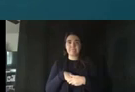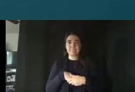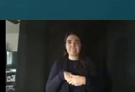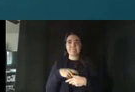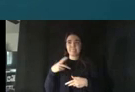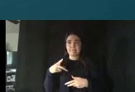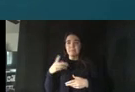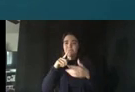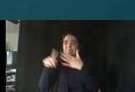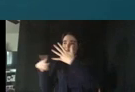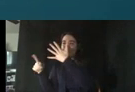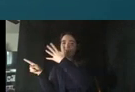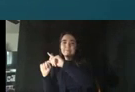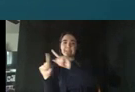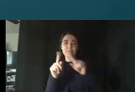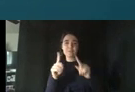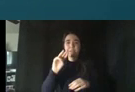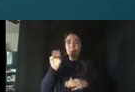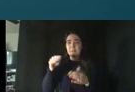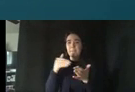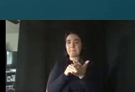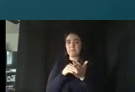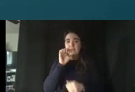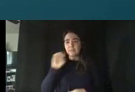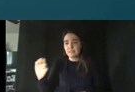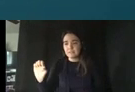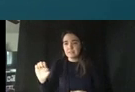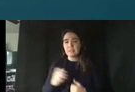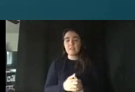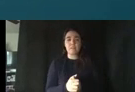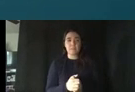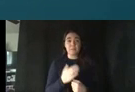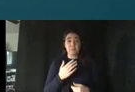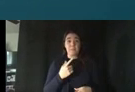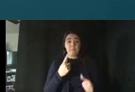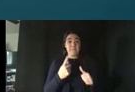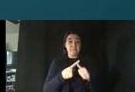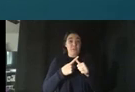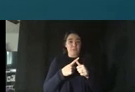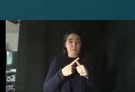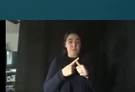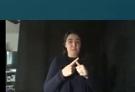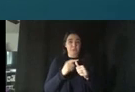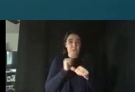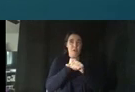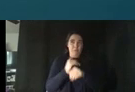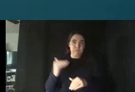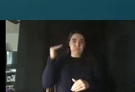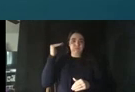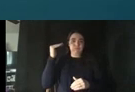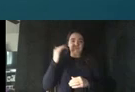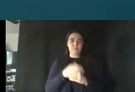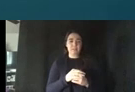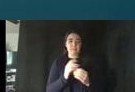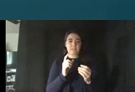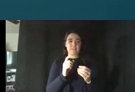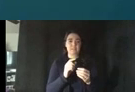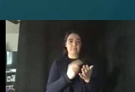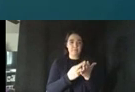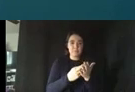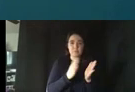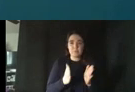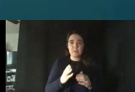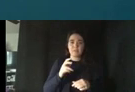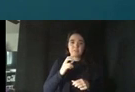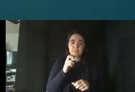Middle East, but my first big job as a correspondent living abroad was in